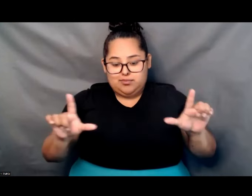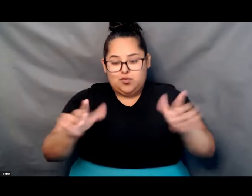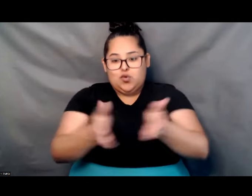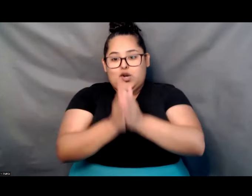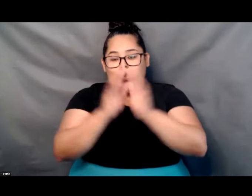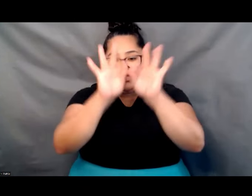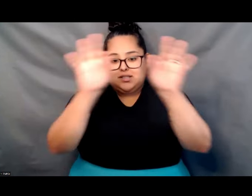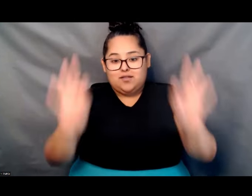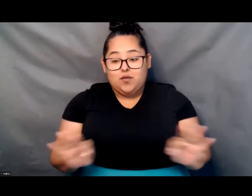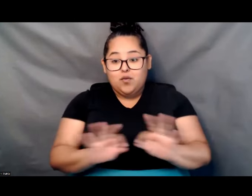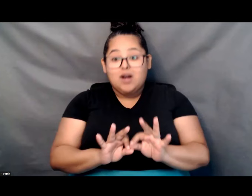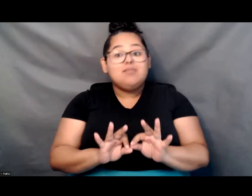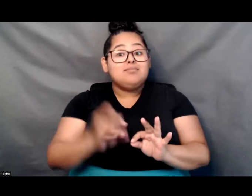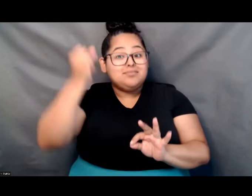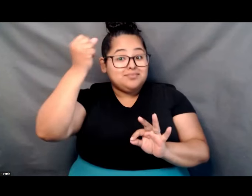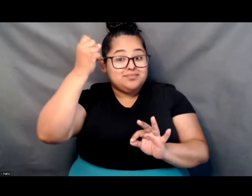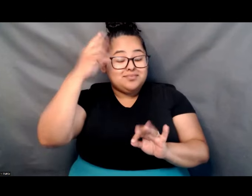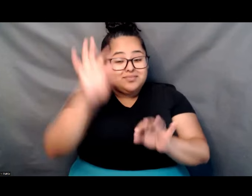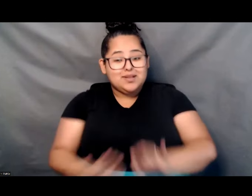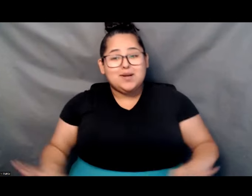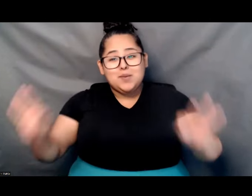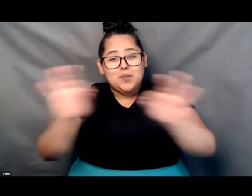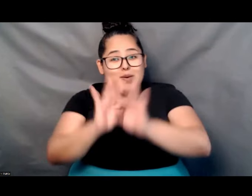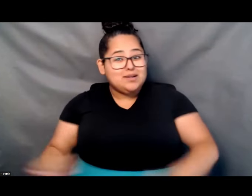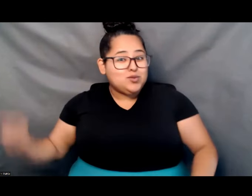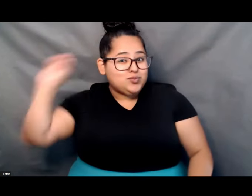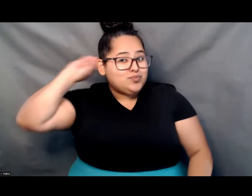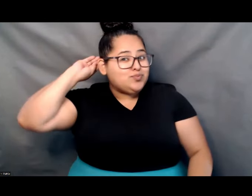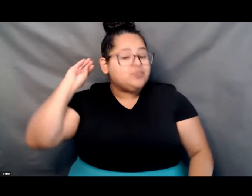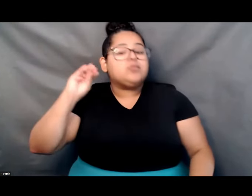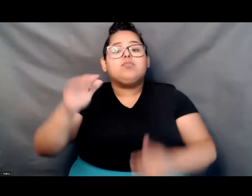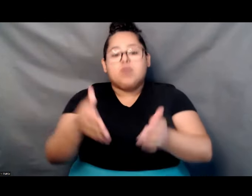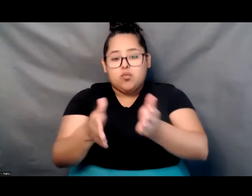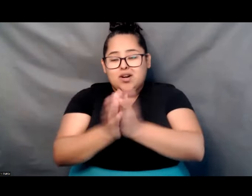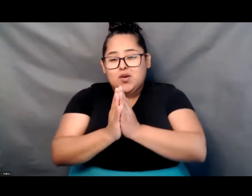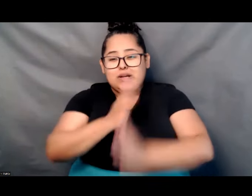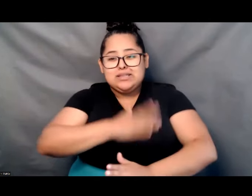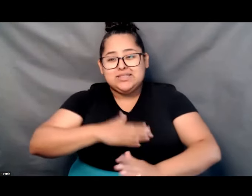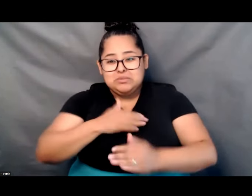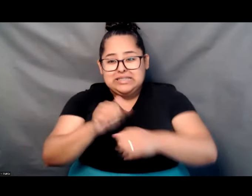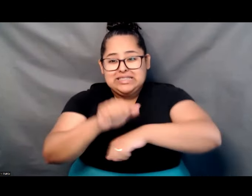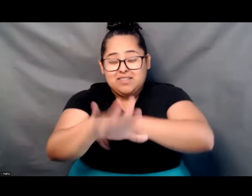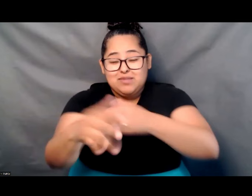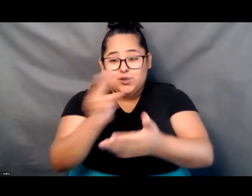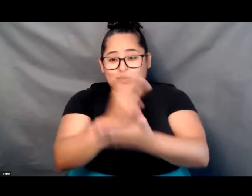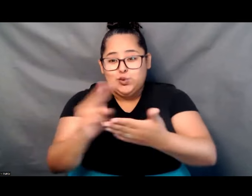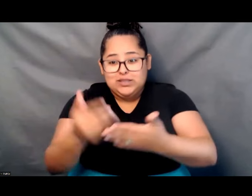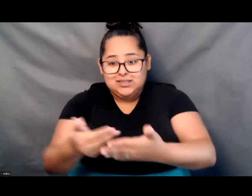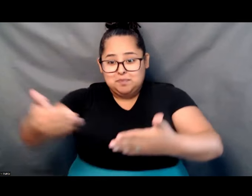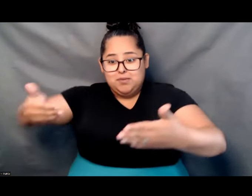And it's important to note that they do request that you submit your request at least 2 weeks in